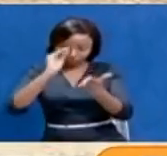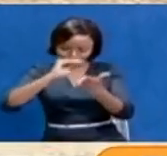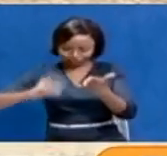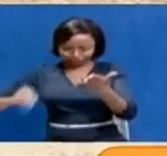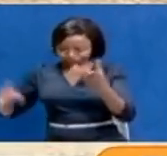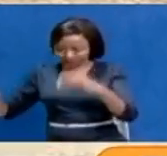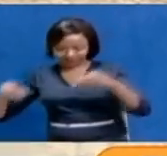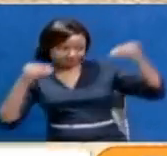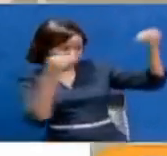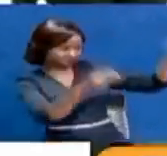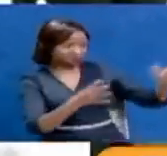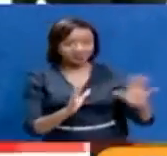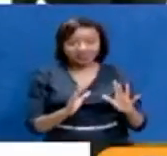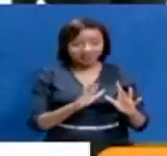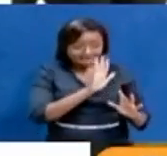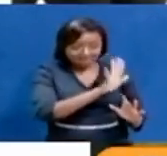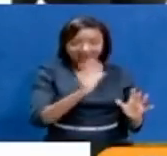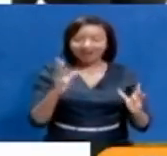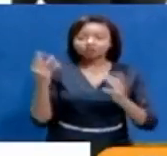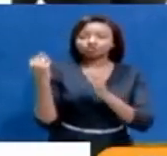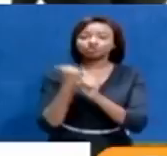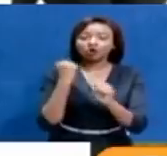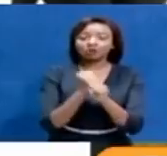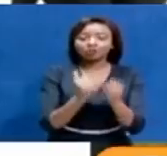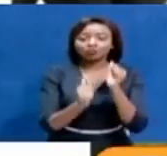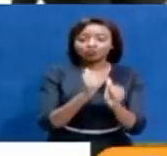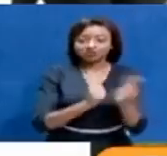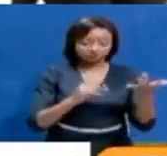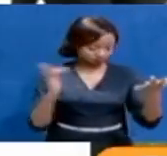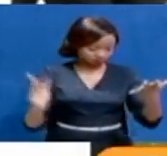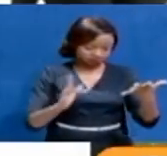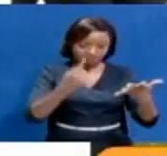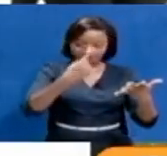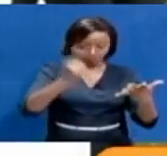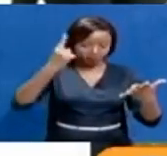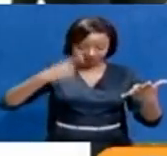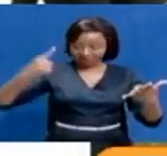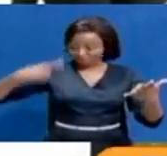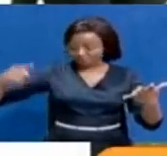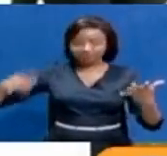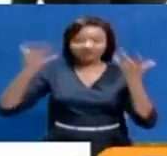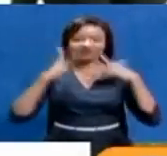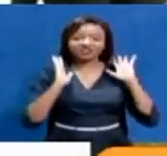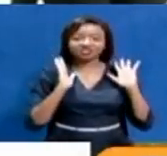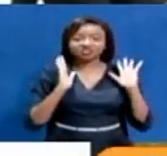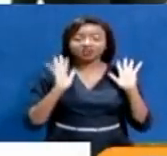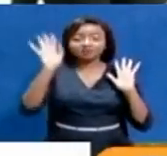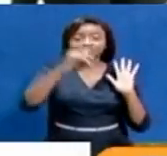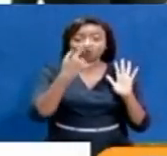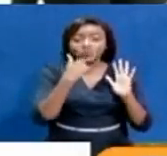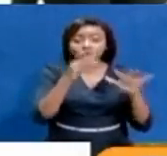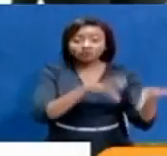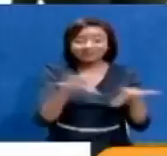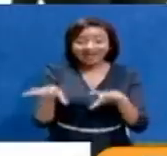except to appoint them. And who suffers as a result of the deterioration of this relationship? It is not President